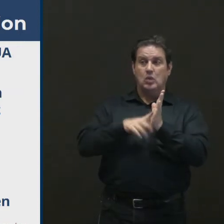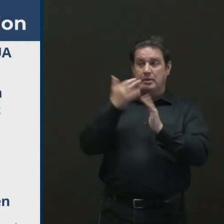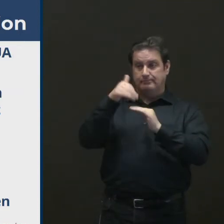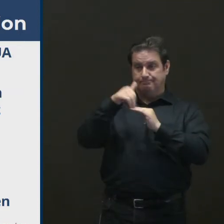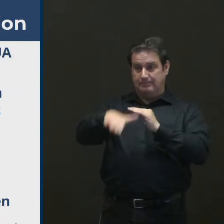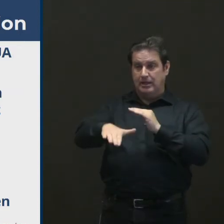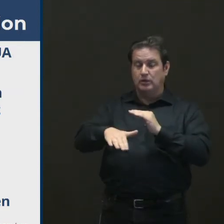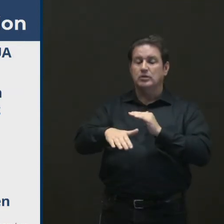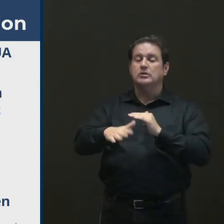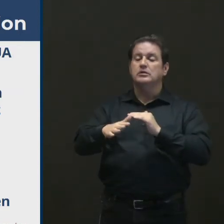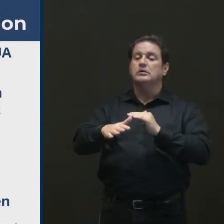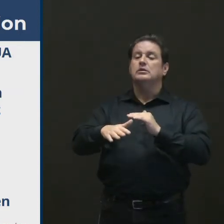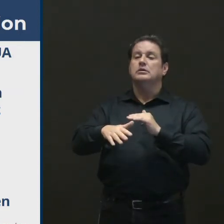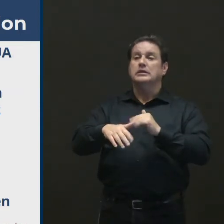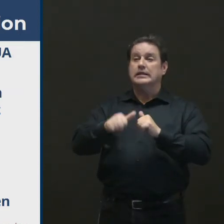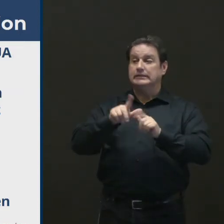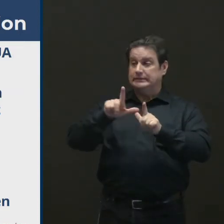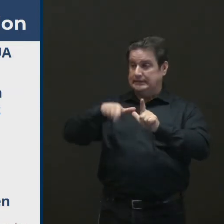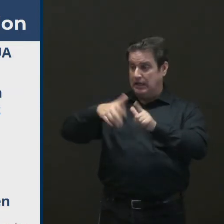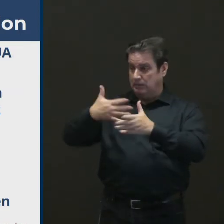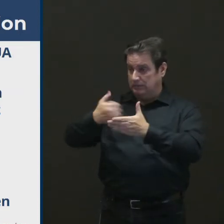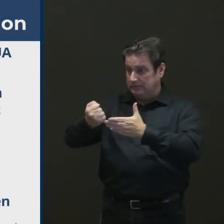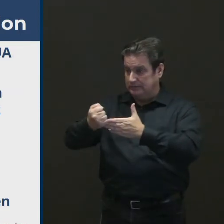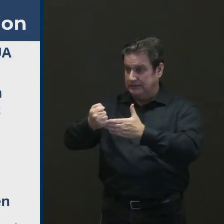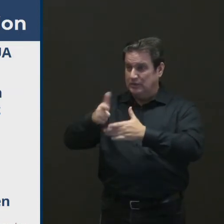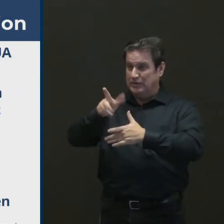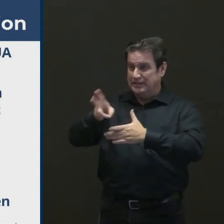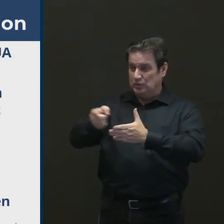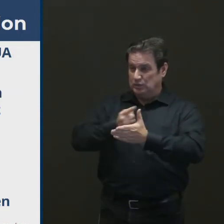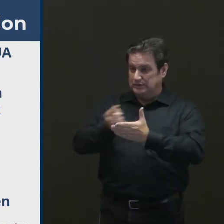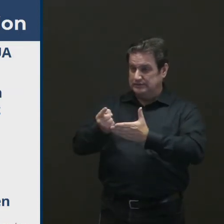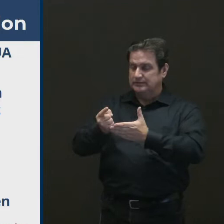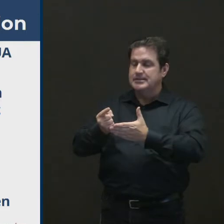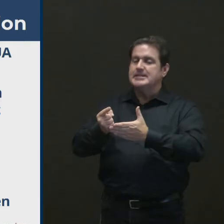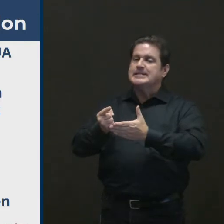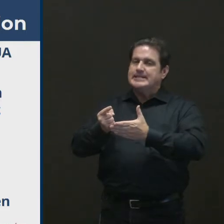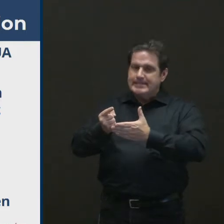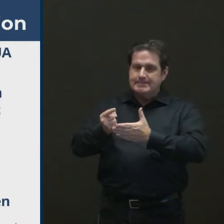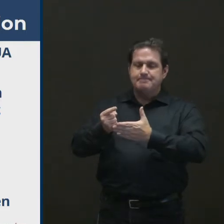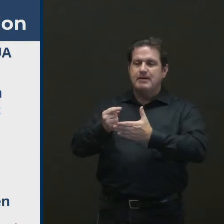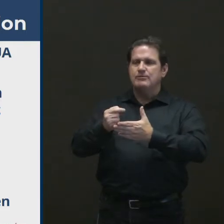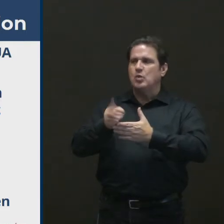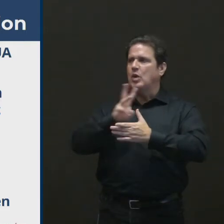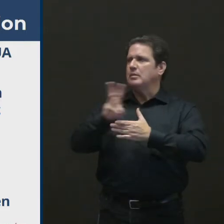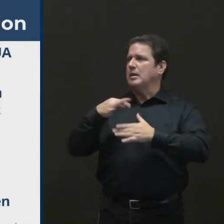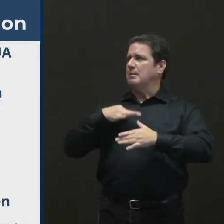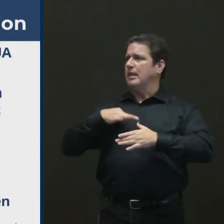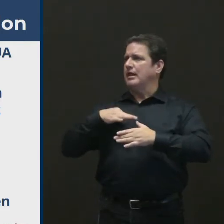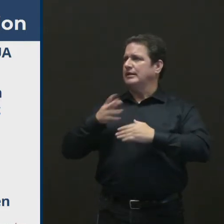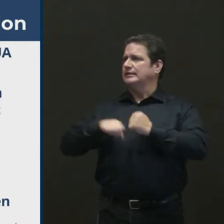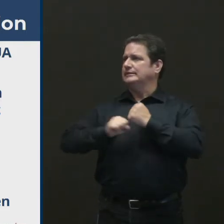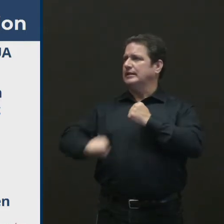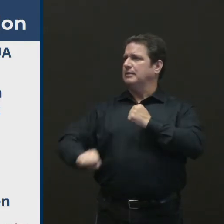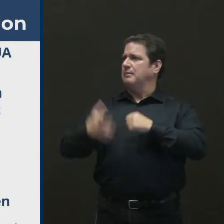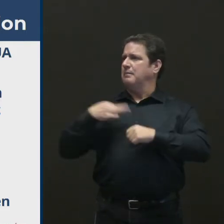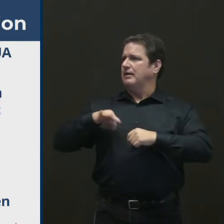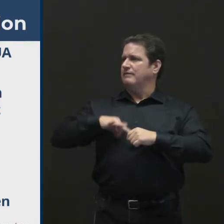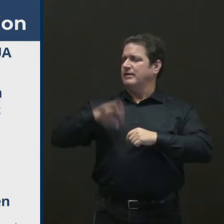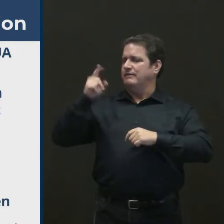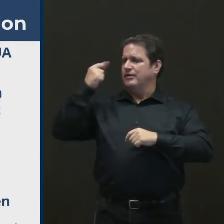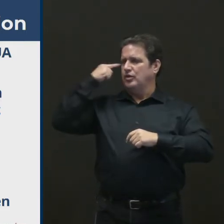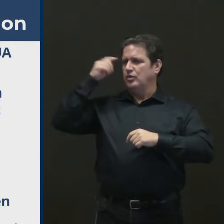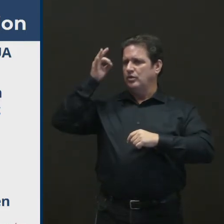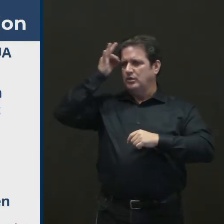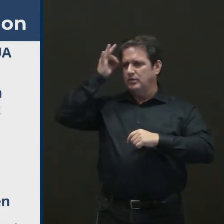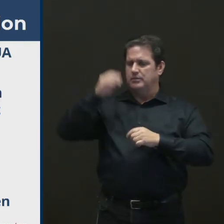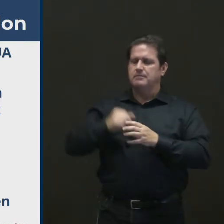once your claim is about to exhaust, so you're coming up on your 26 weeks, and you will have to go to this website to apply for your extended federal